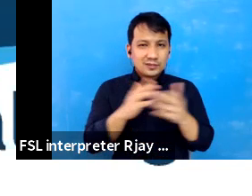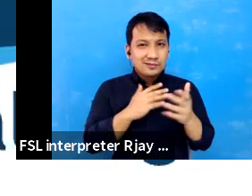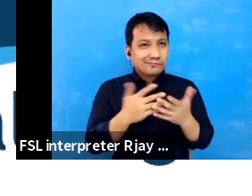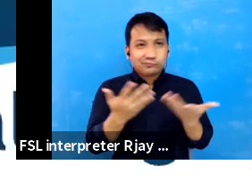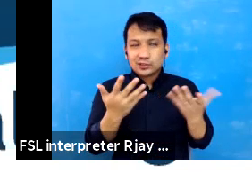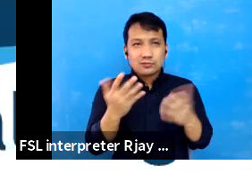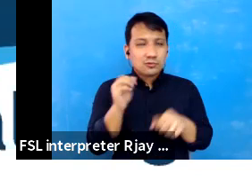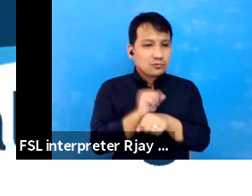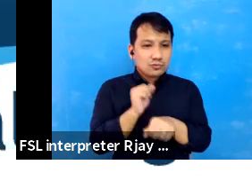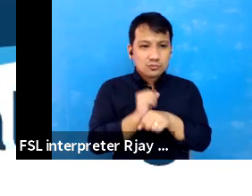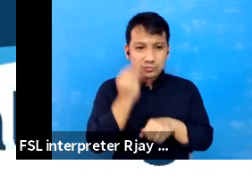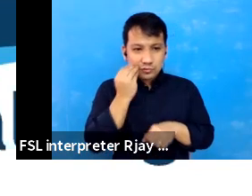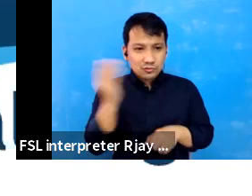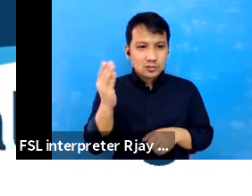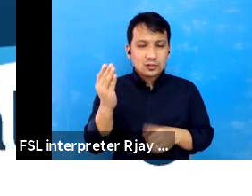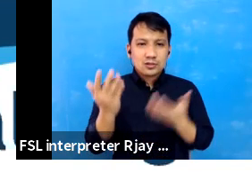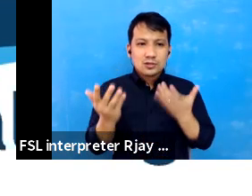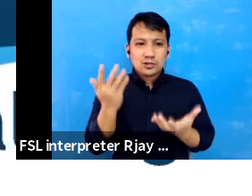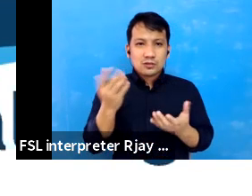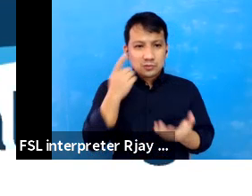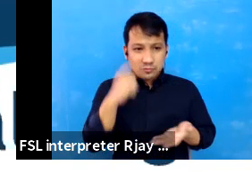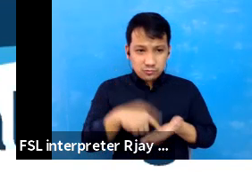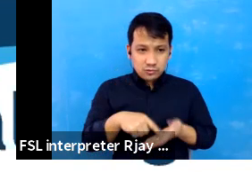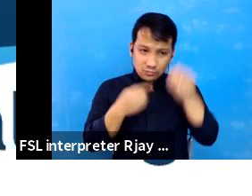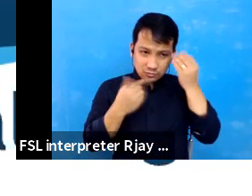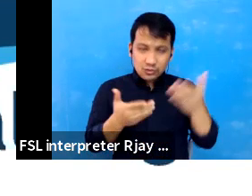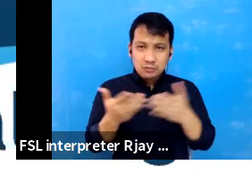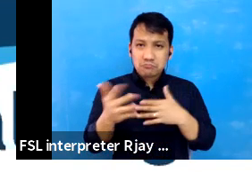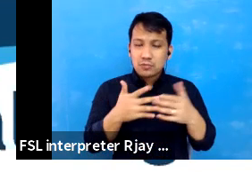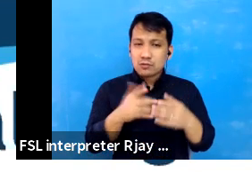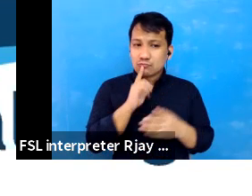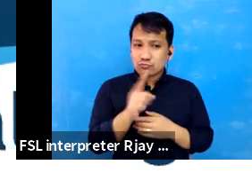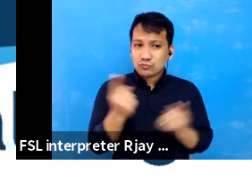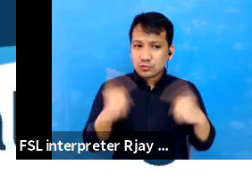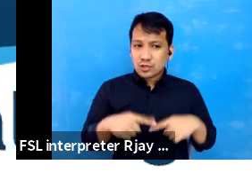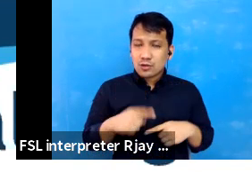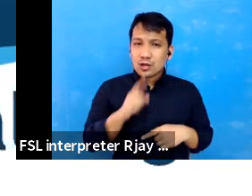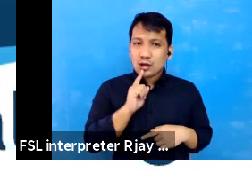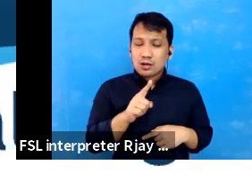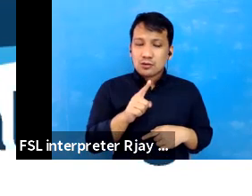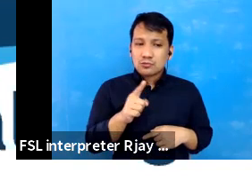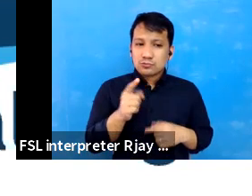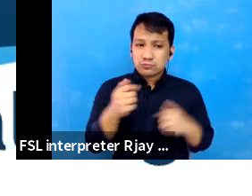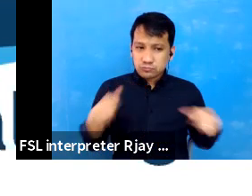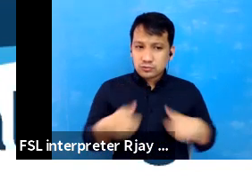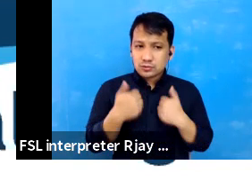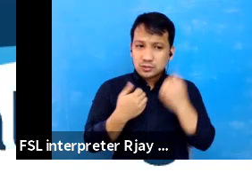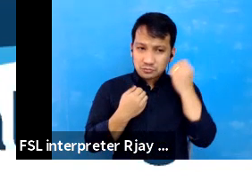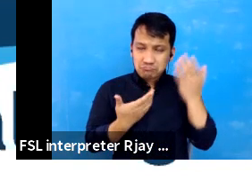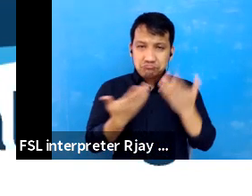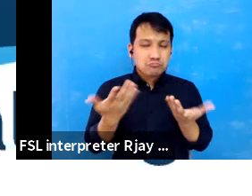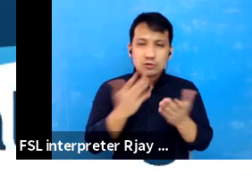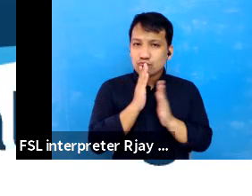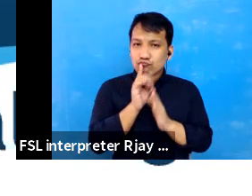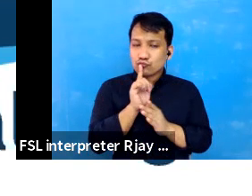it's easy to to recognize it, but dealing with it is really a major challenge. So